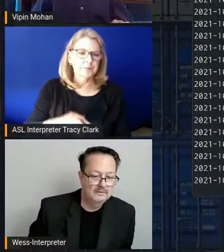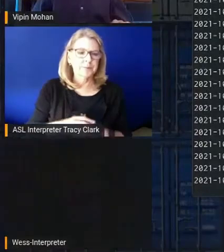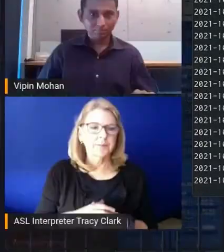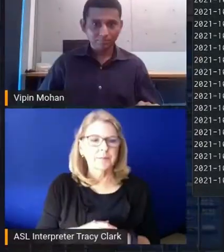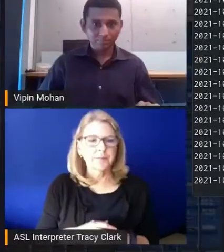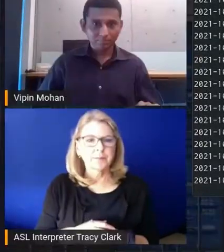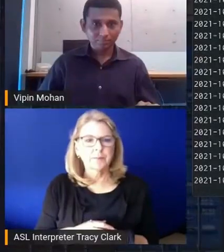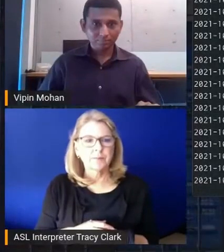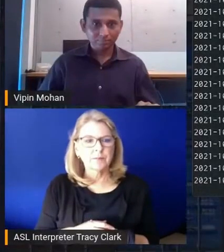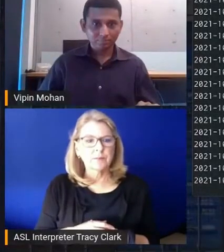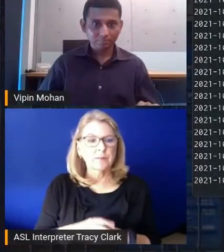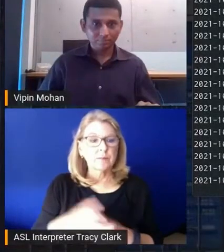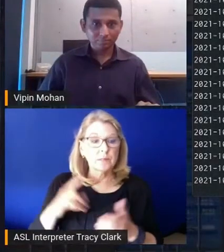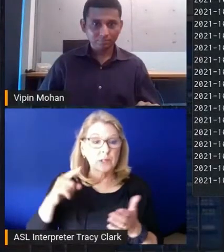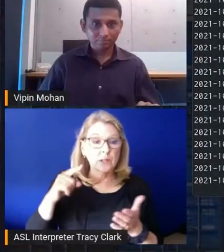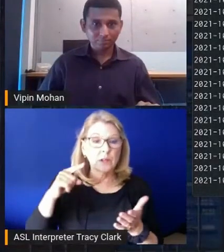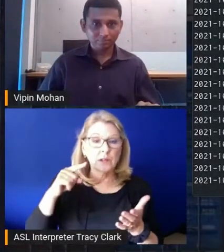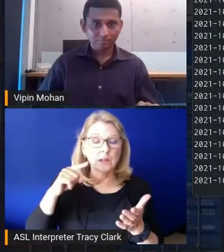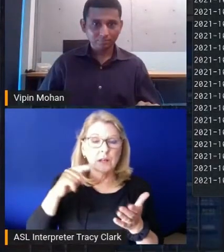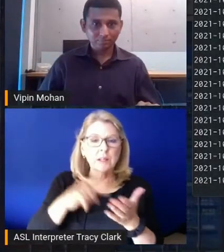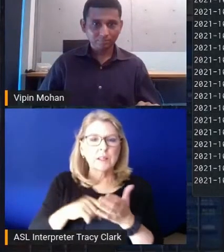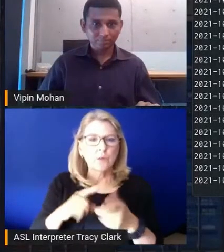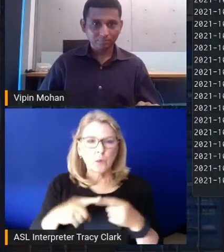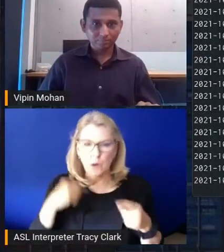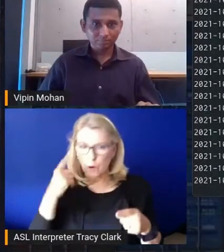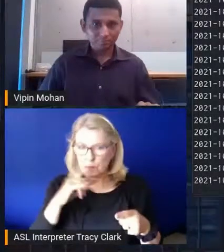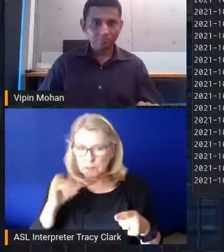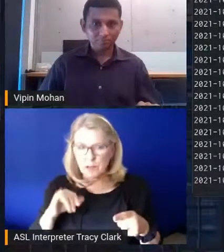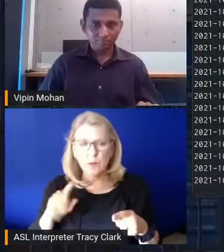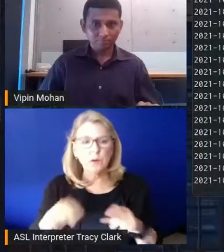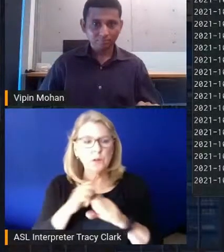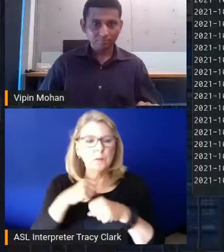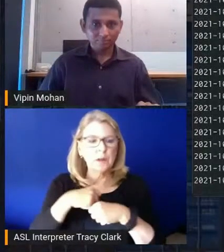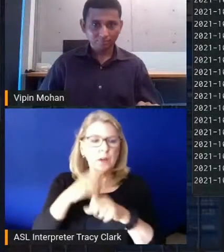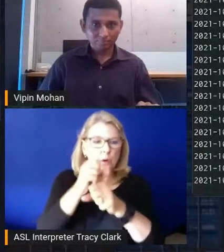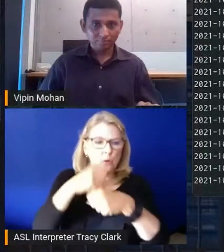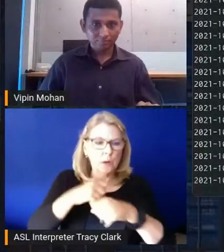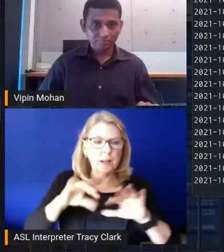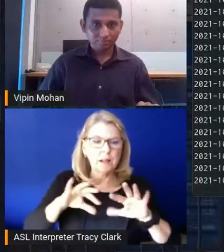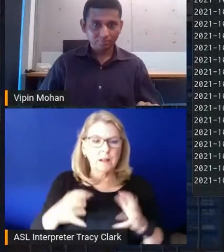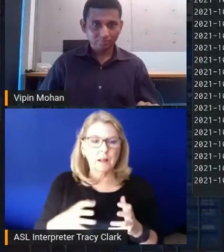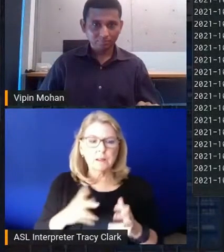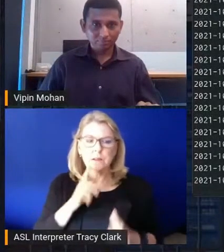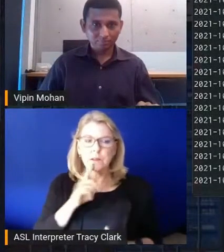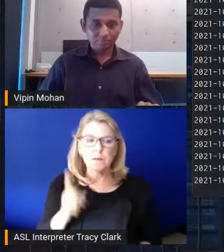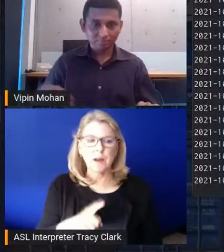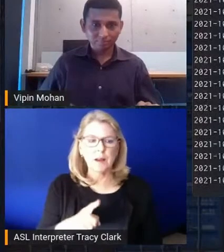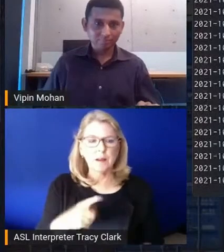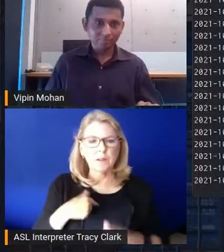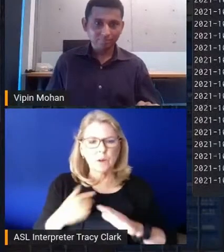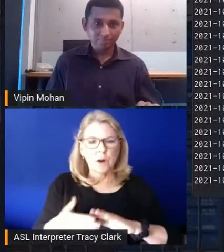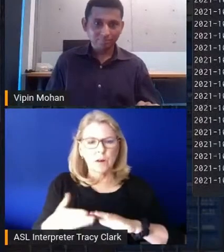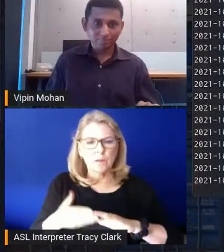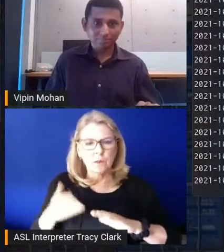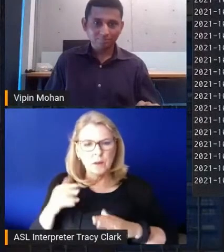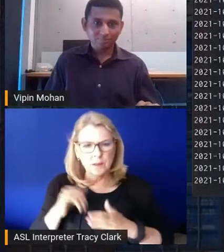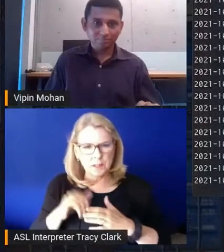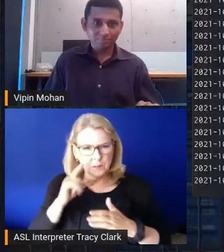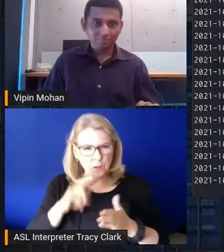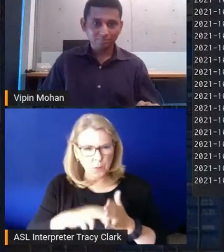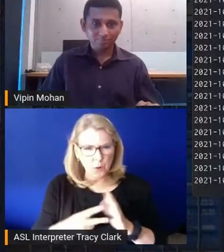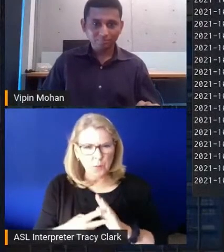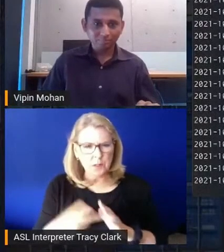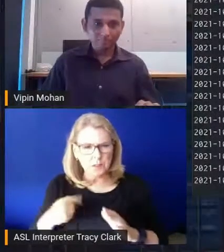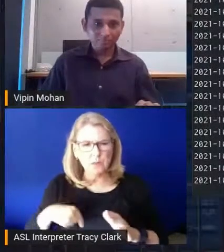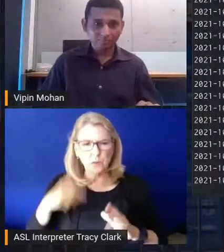So this is what an output would look like when you run the create cluster command. So I've I've run it with verbose logging over here just so we can